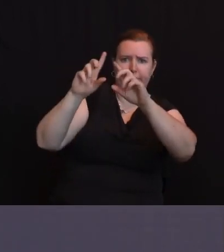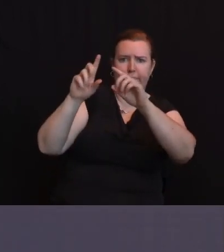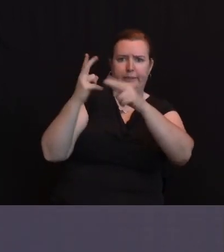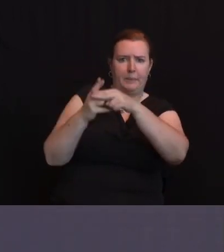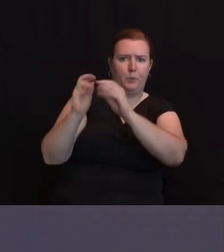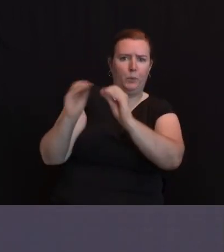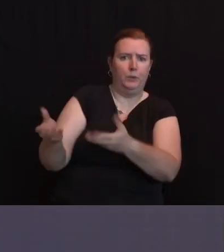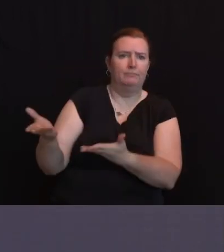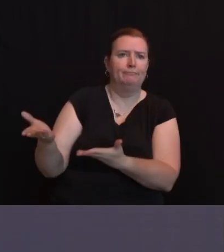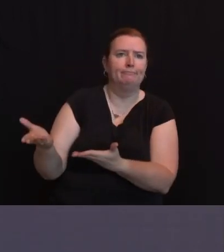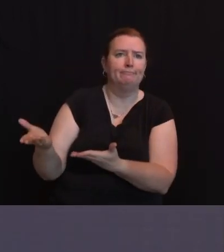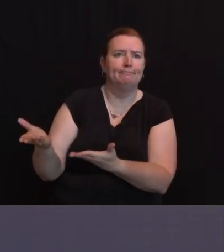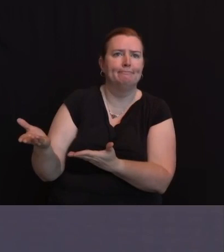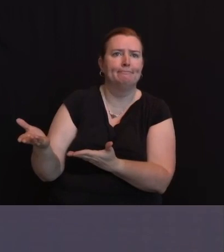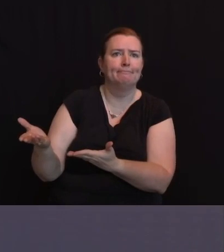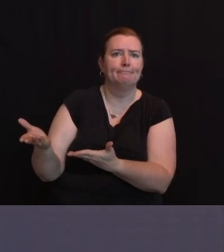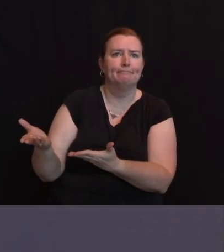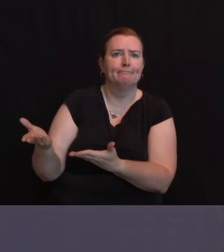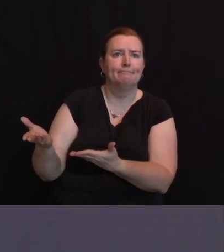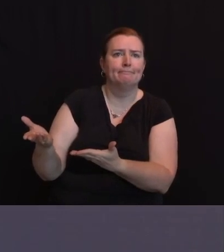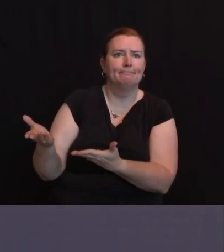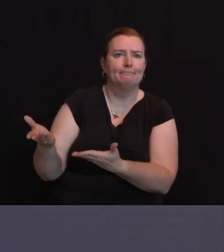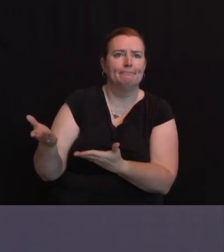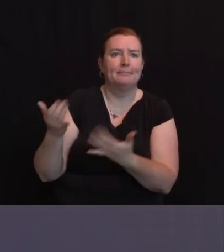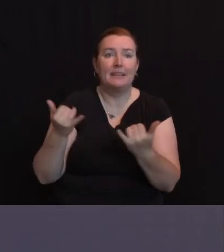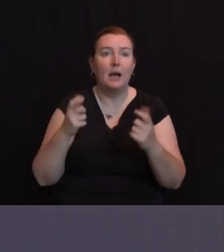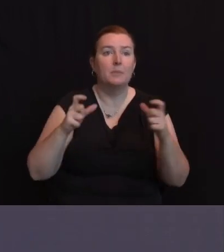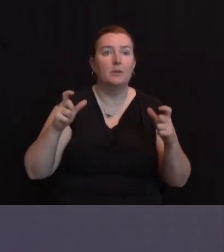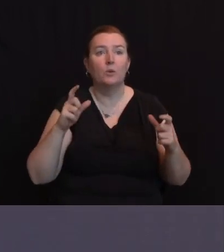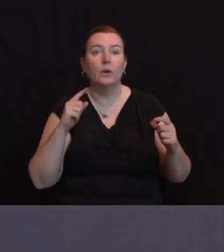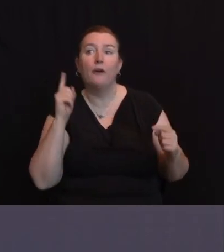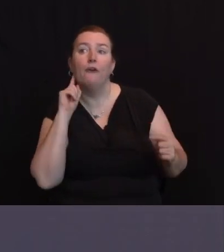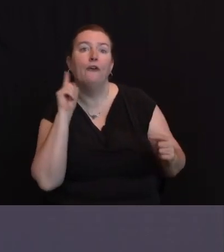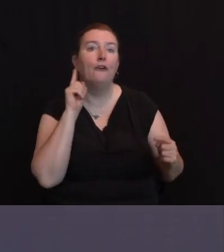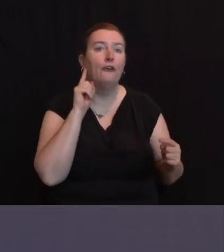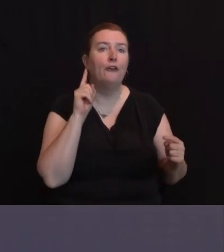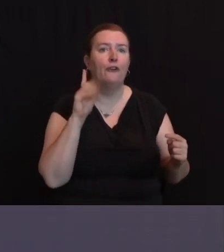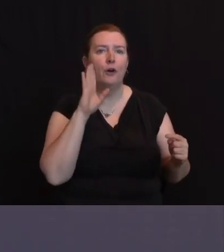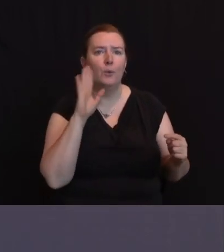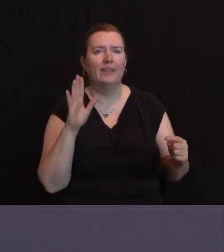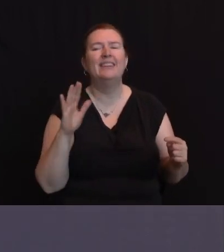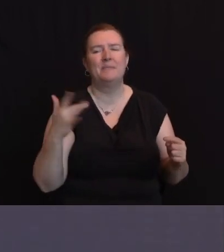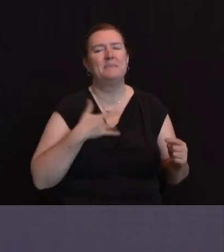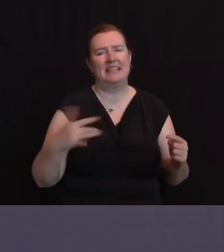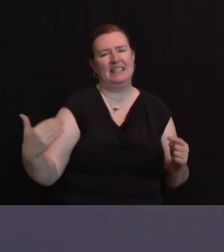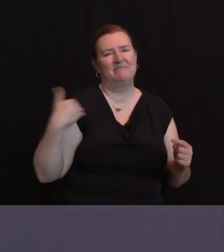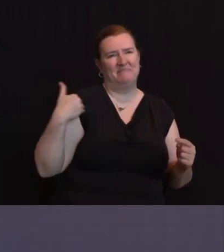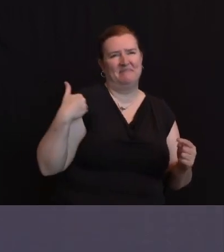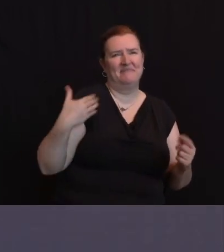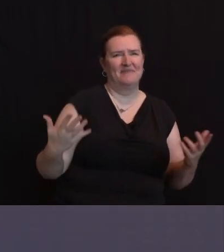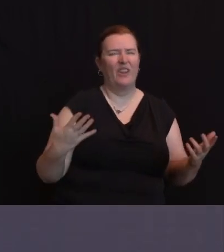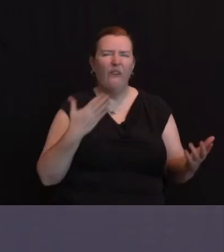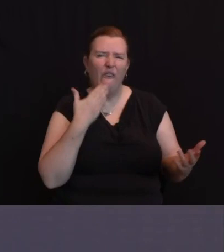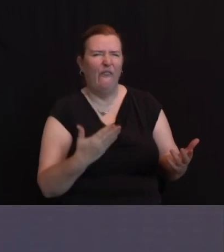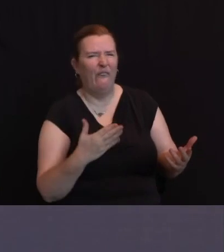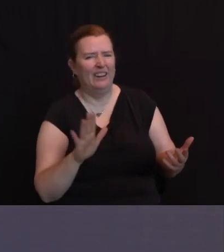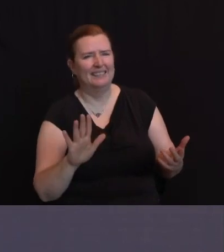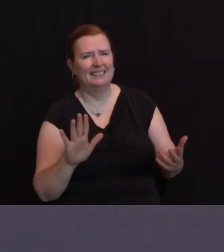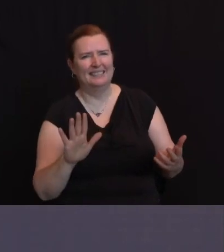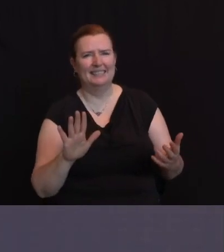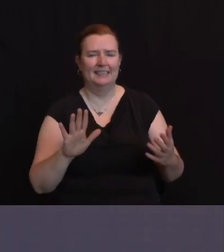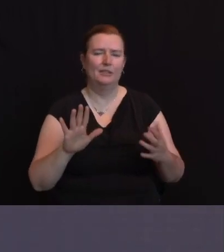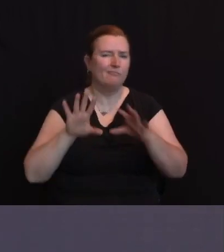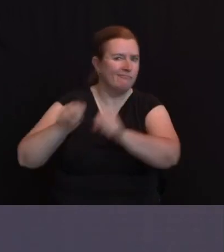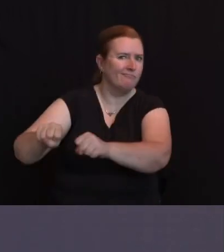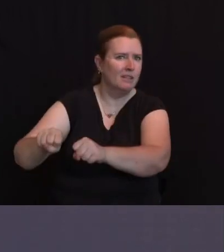notice on these parties, and fair to say that we are, both at your level and at county and